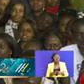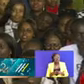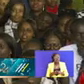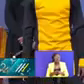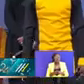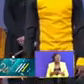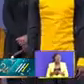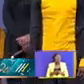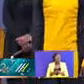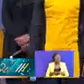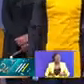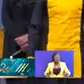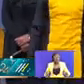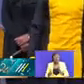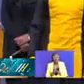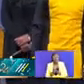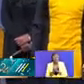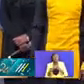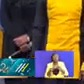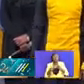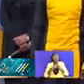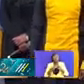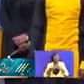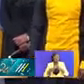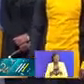ashers with uniform